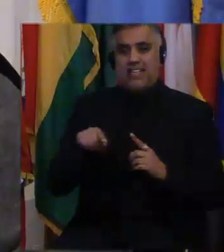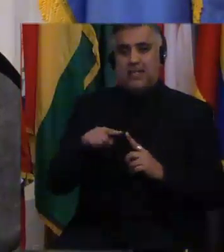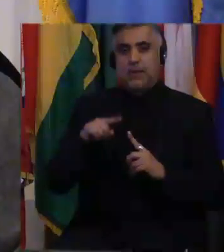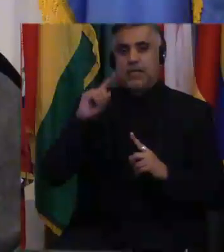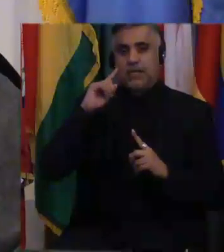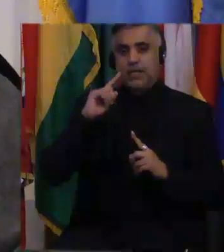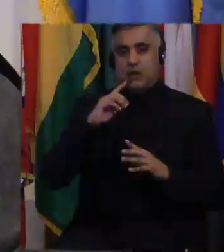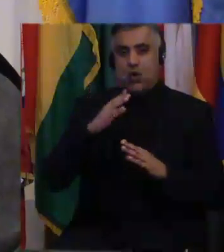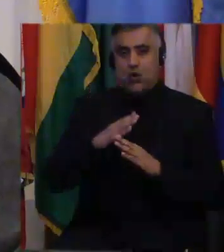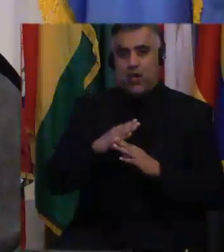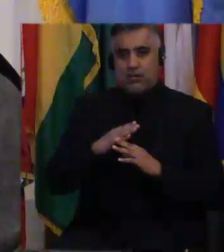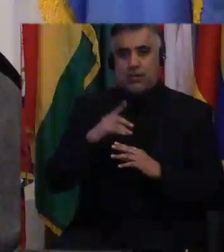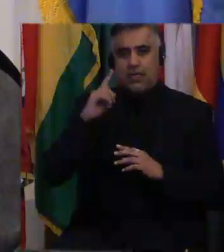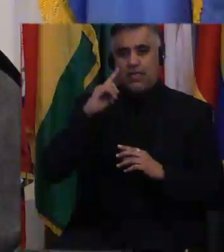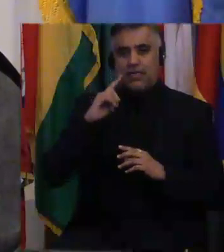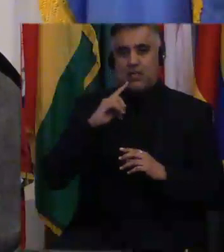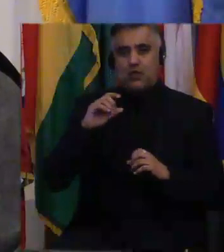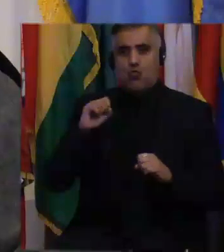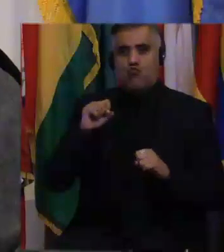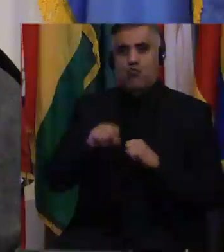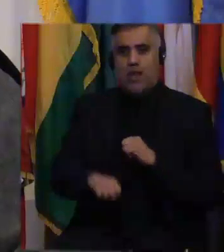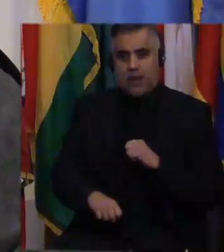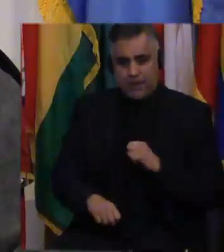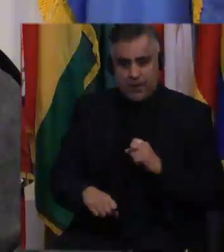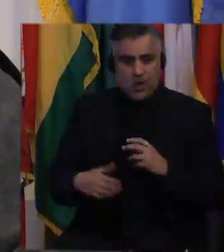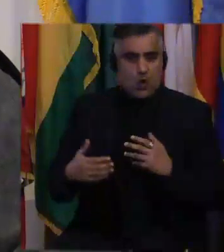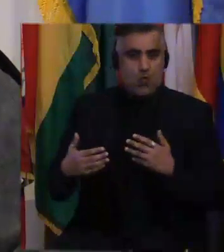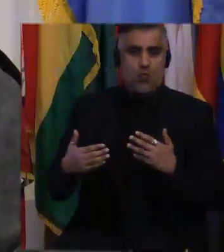sexual harassment, sexual rape, whatever.